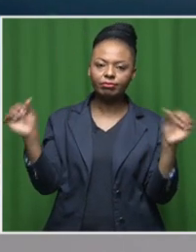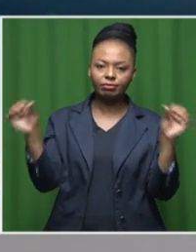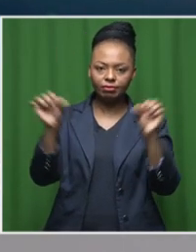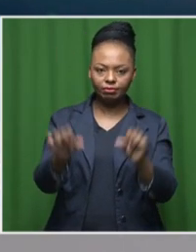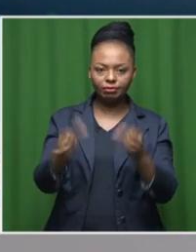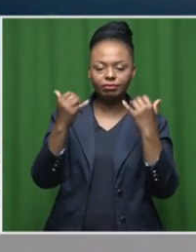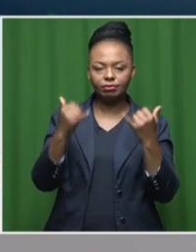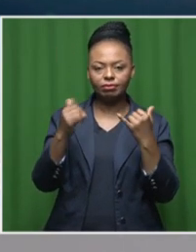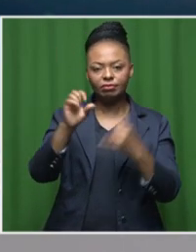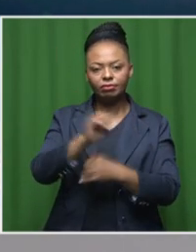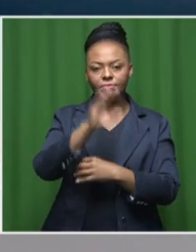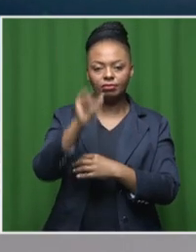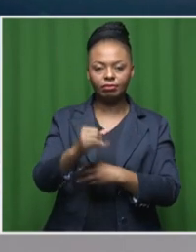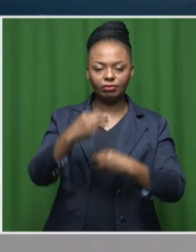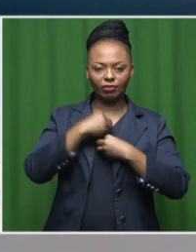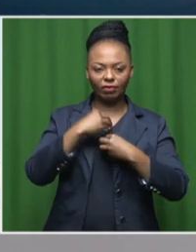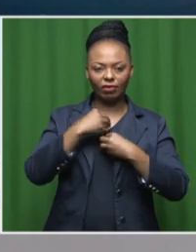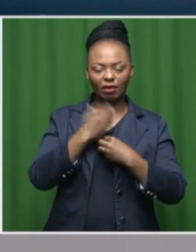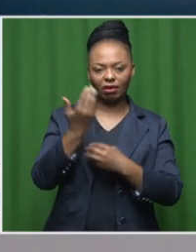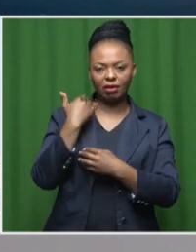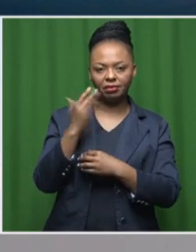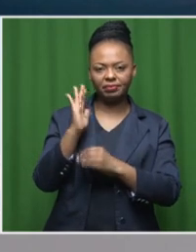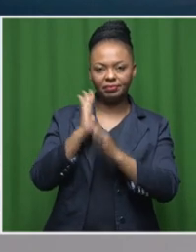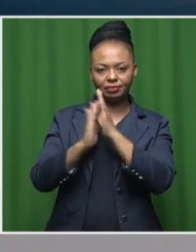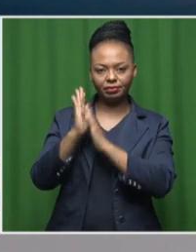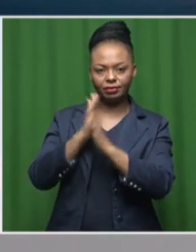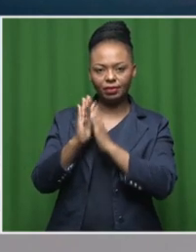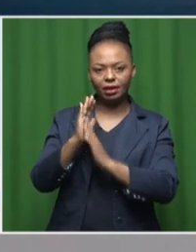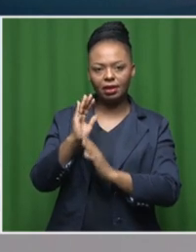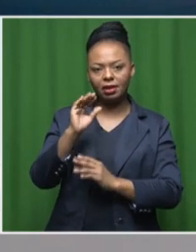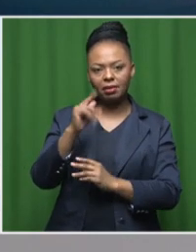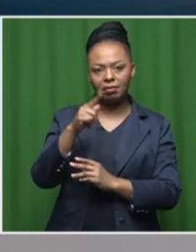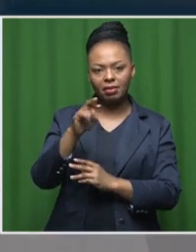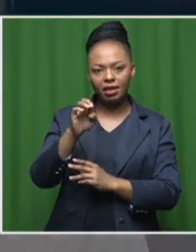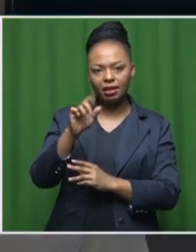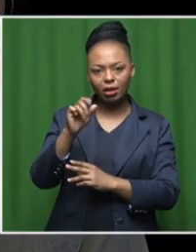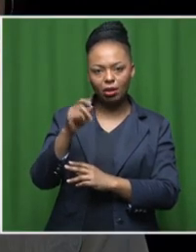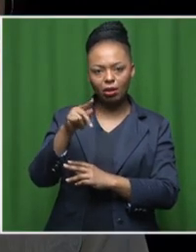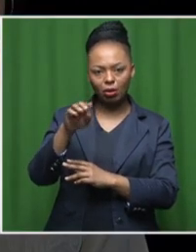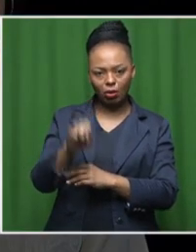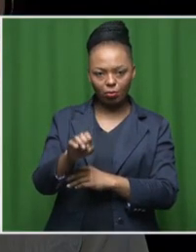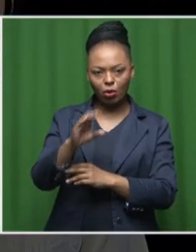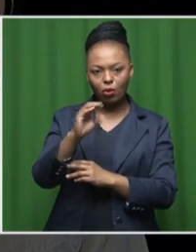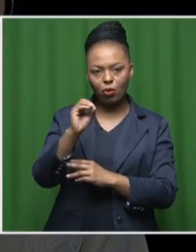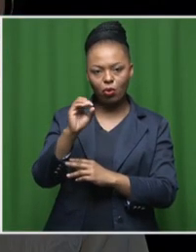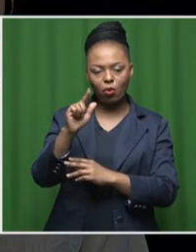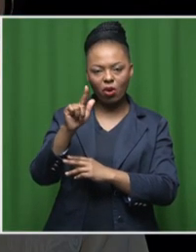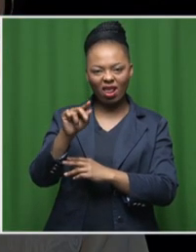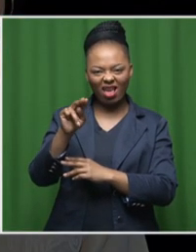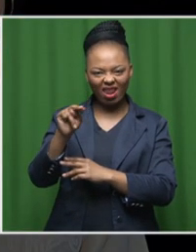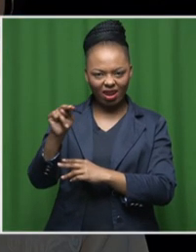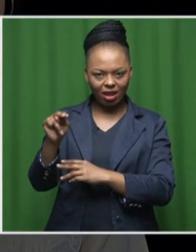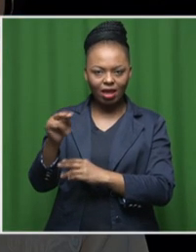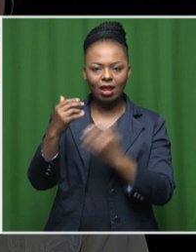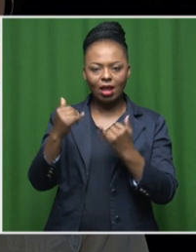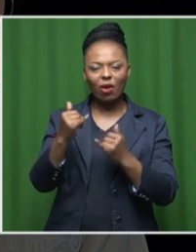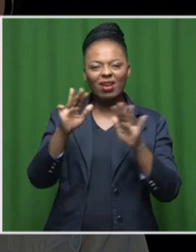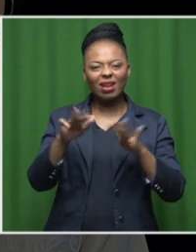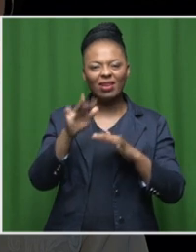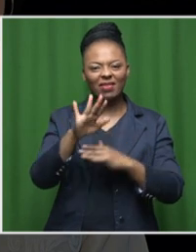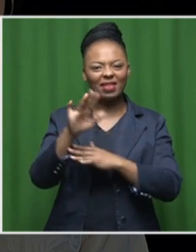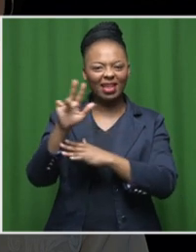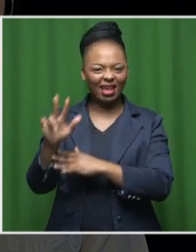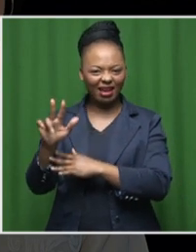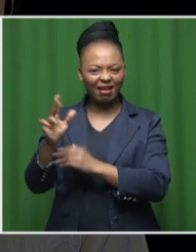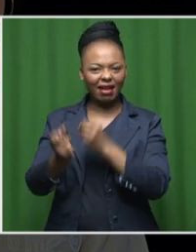Africa's very own Penelope and Coelenin. Penny Coelenin, remember that back in 1958. And then, of course, there